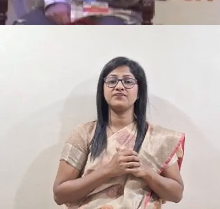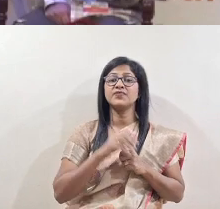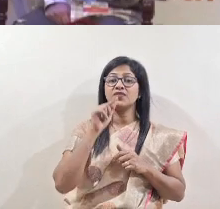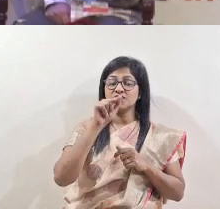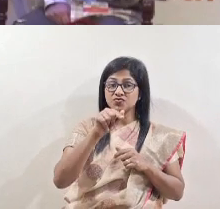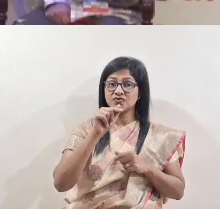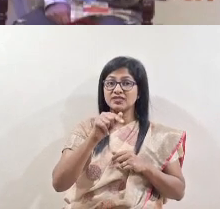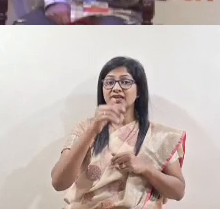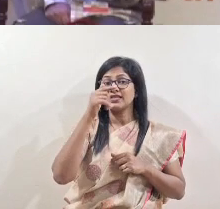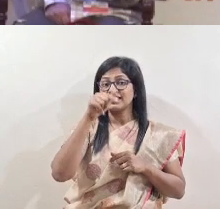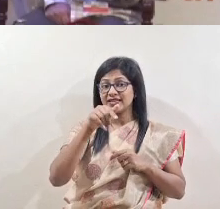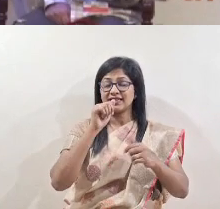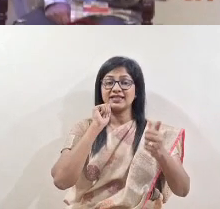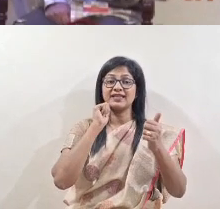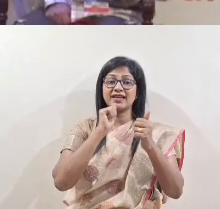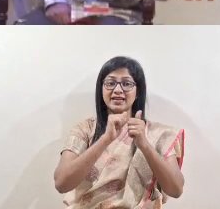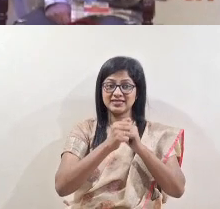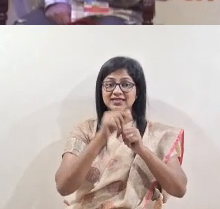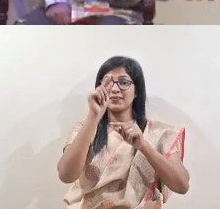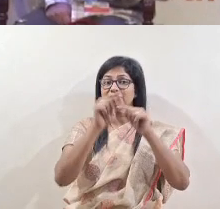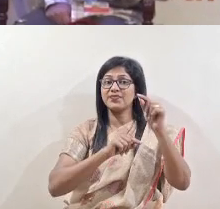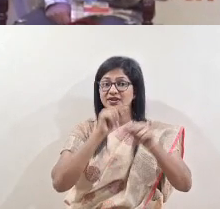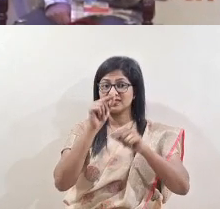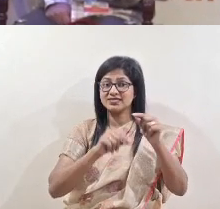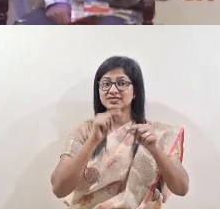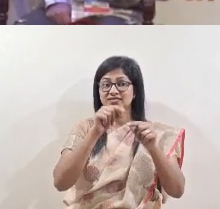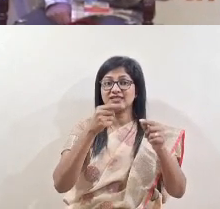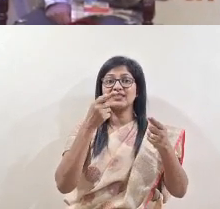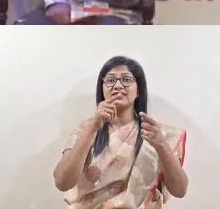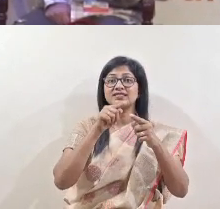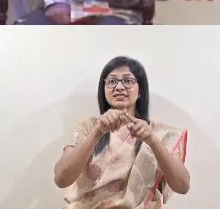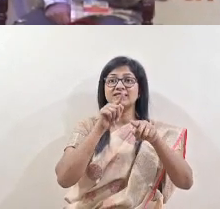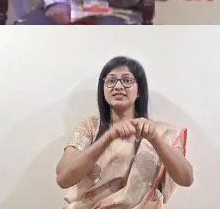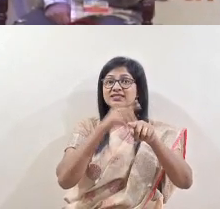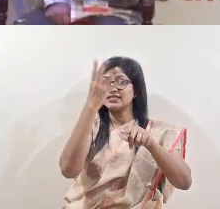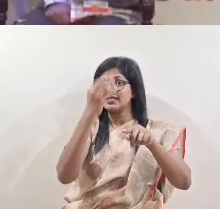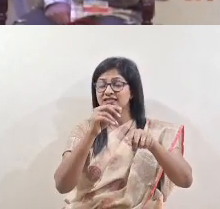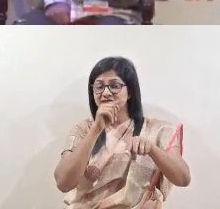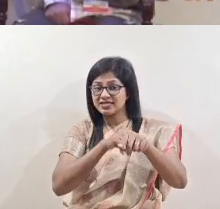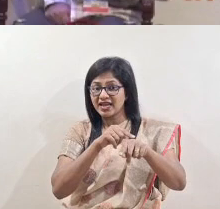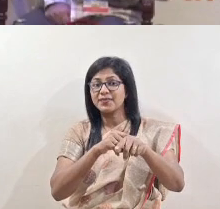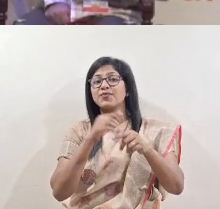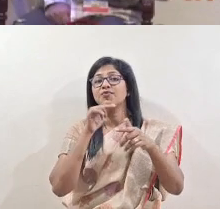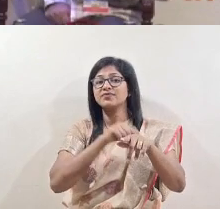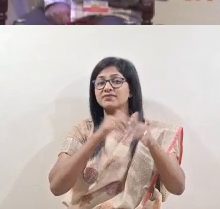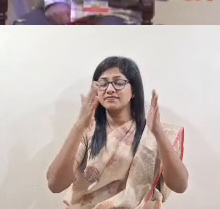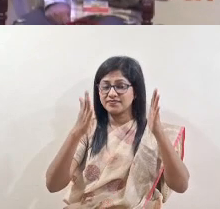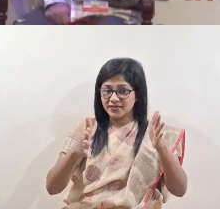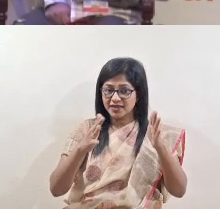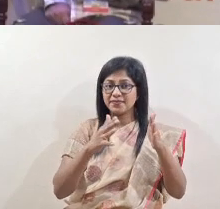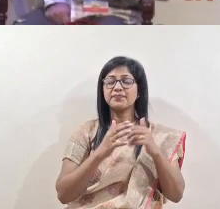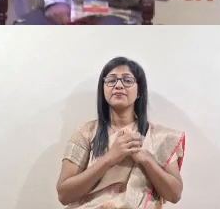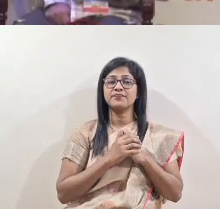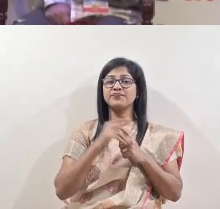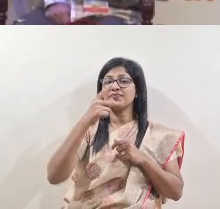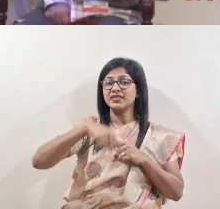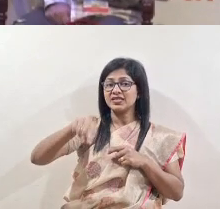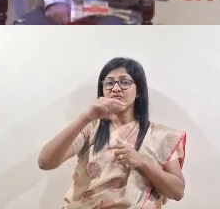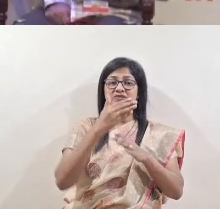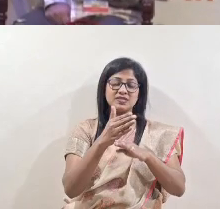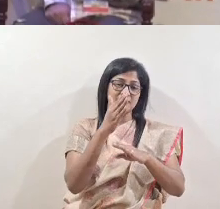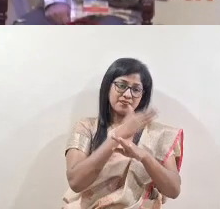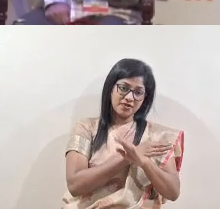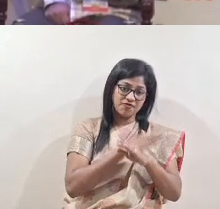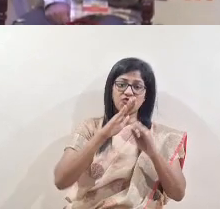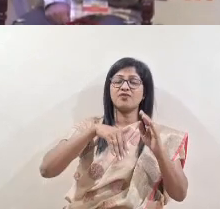are, accidents, what is the percentage of accidents taking place during that fortnight or during that period vis-a-vis, prior to